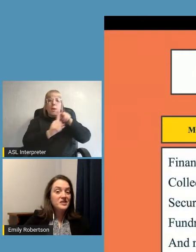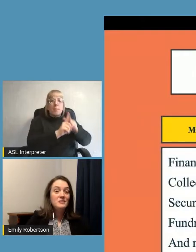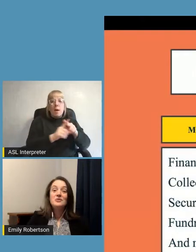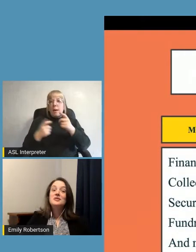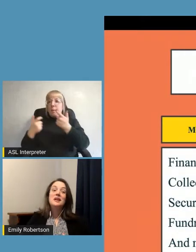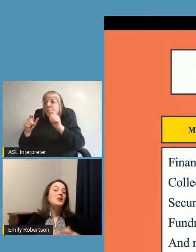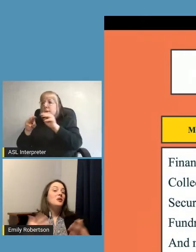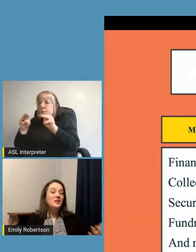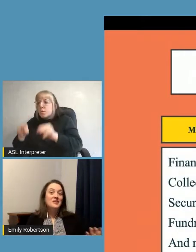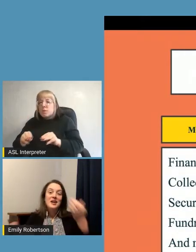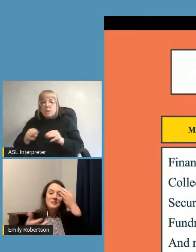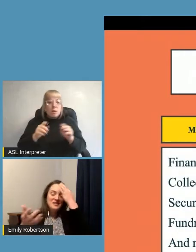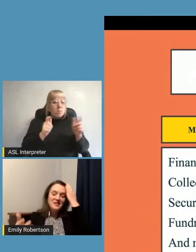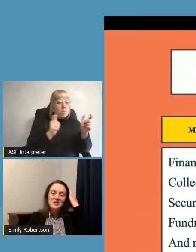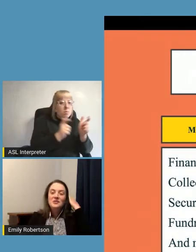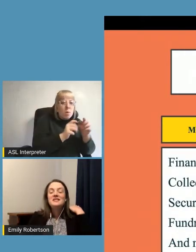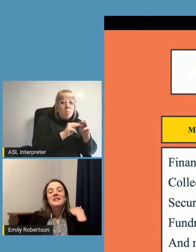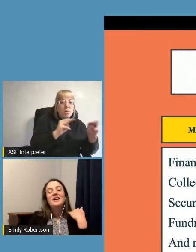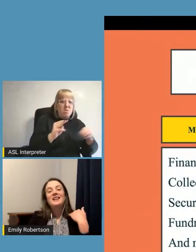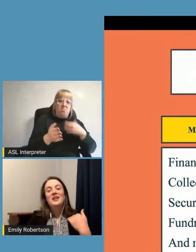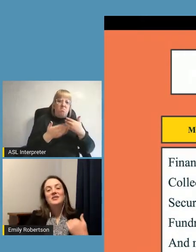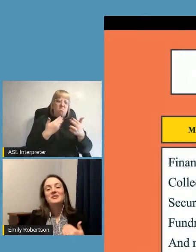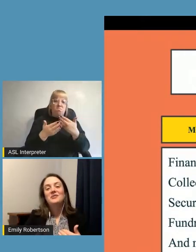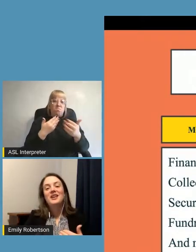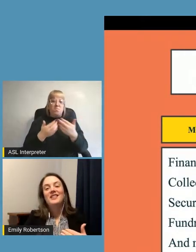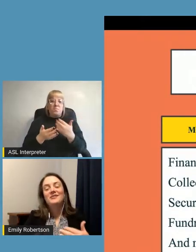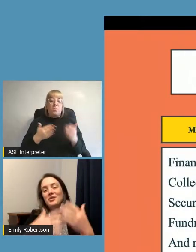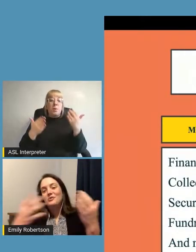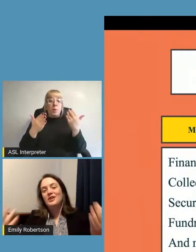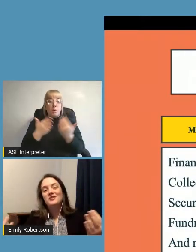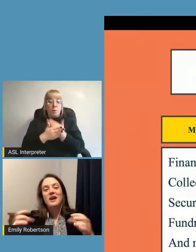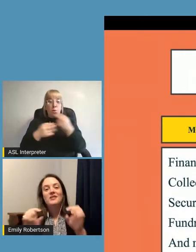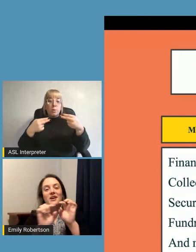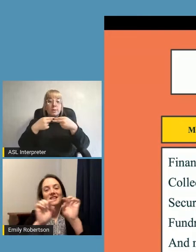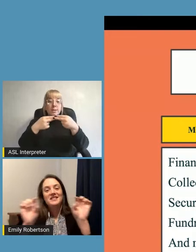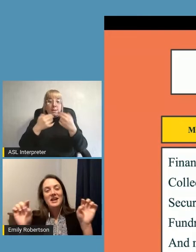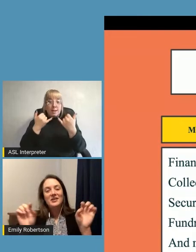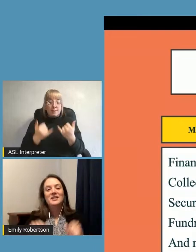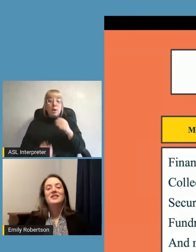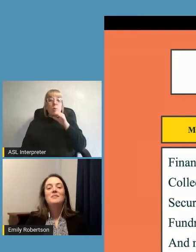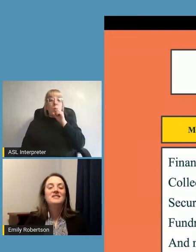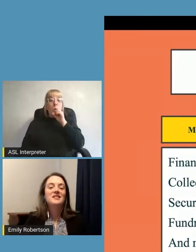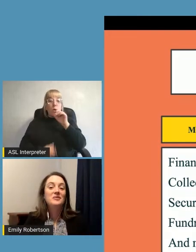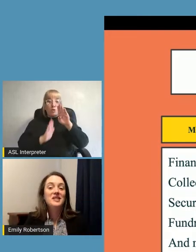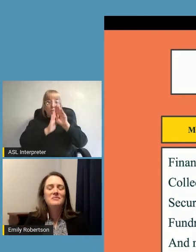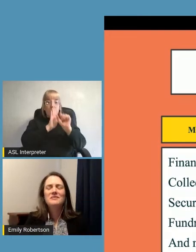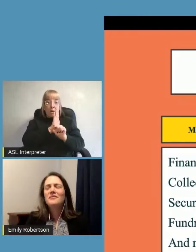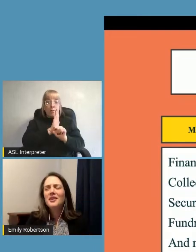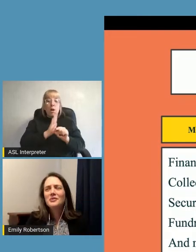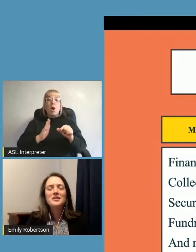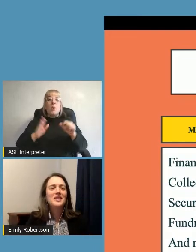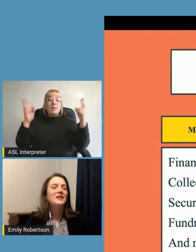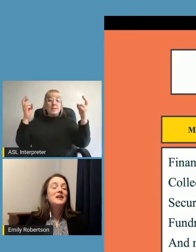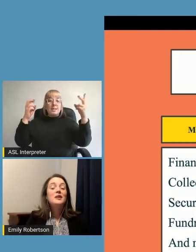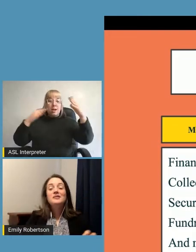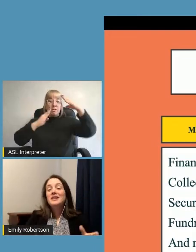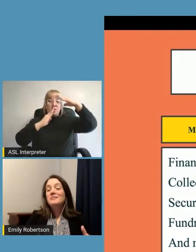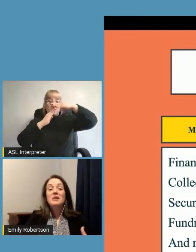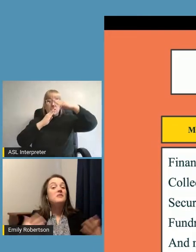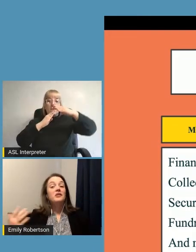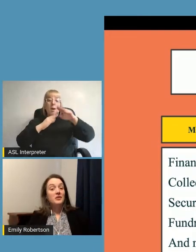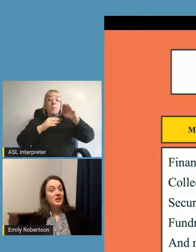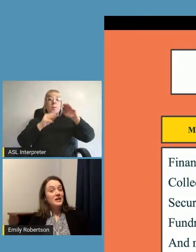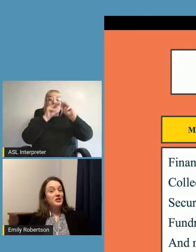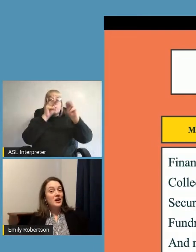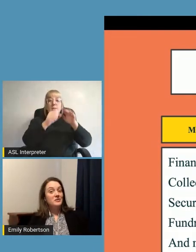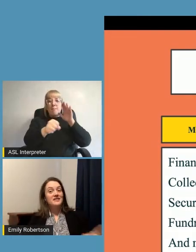So museums use data all the time. This is a new slide on the screen with an orange background and a title at the top that says museums filled with data. Museums